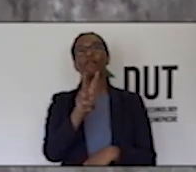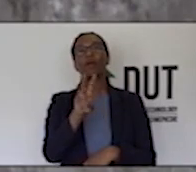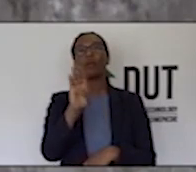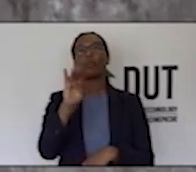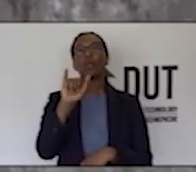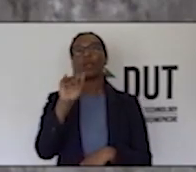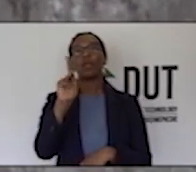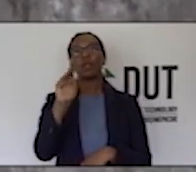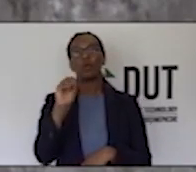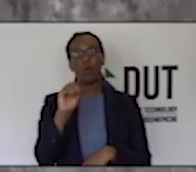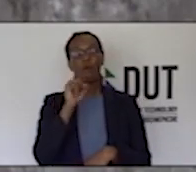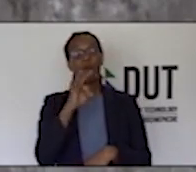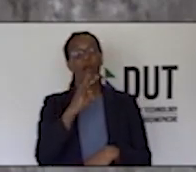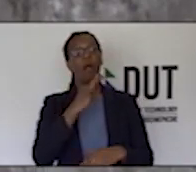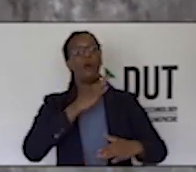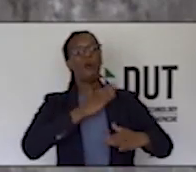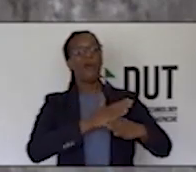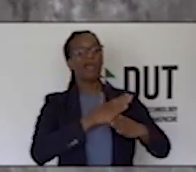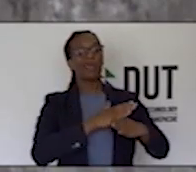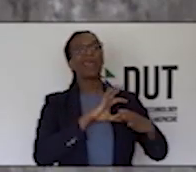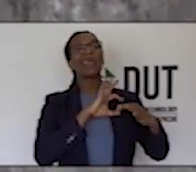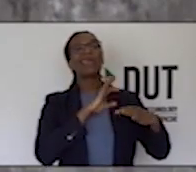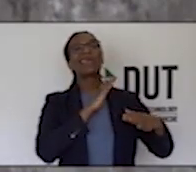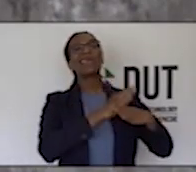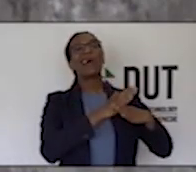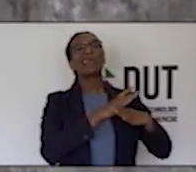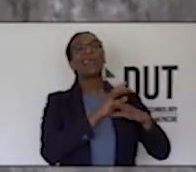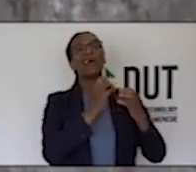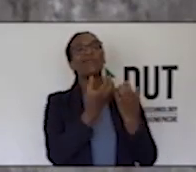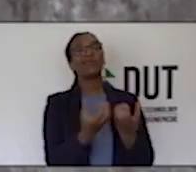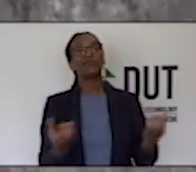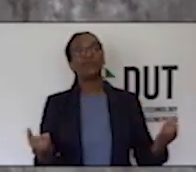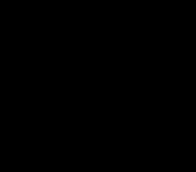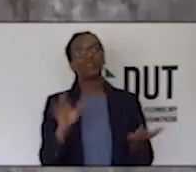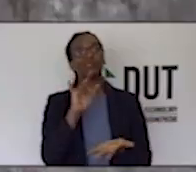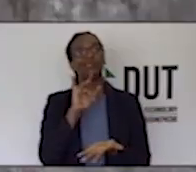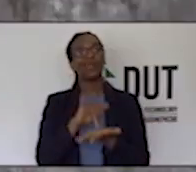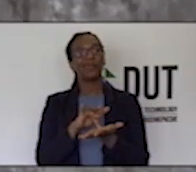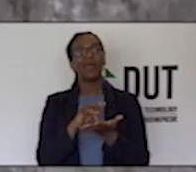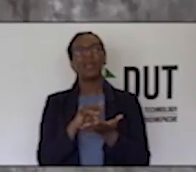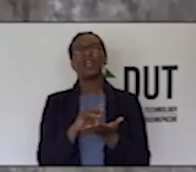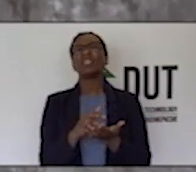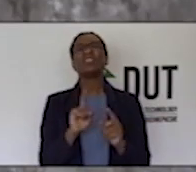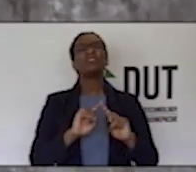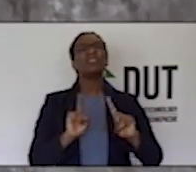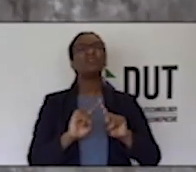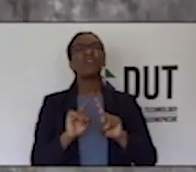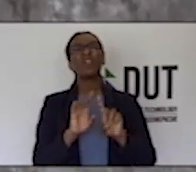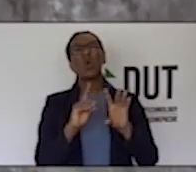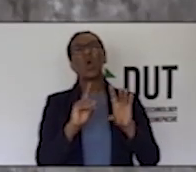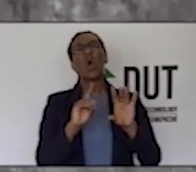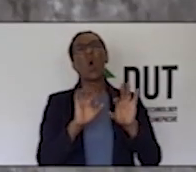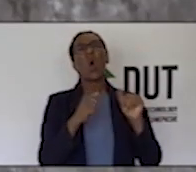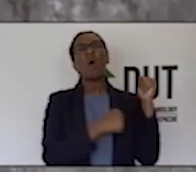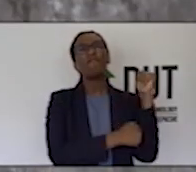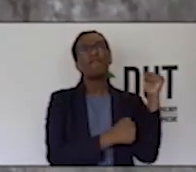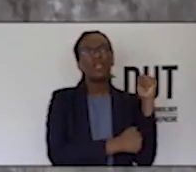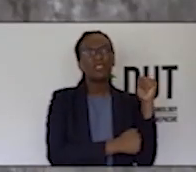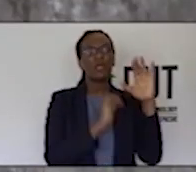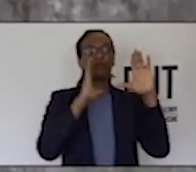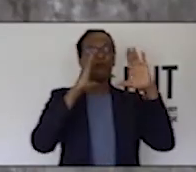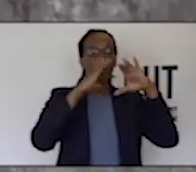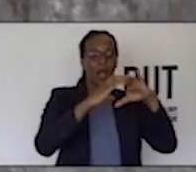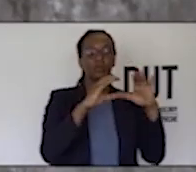am based at the Career Resource Center. Career Resource Center is a unique office that is dedicated at helping students with